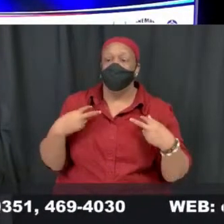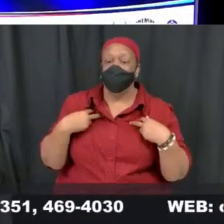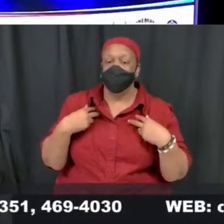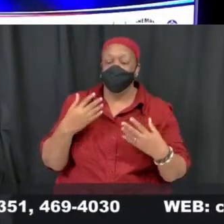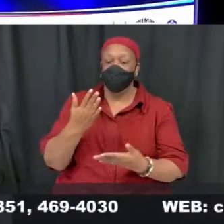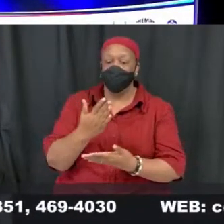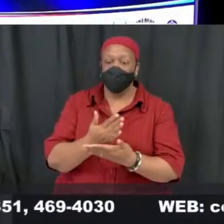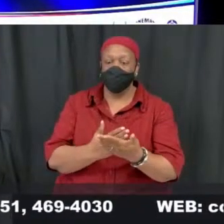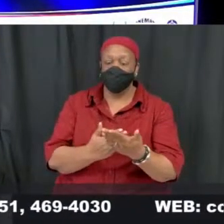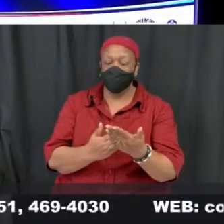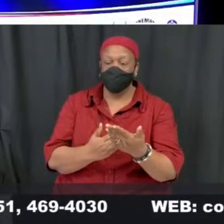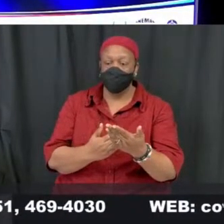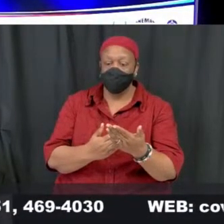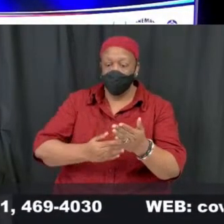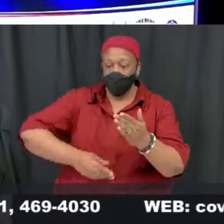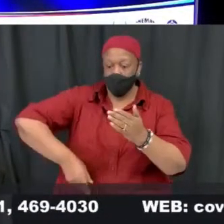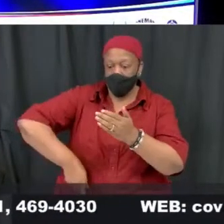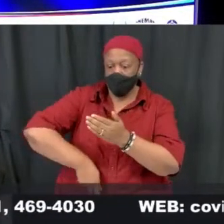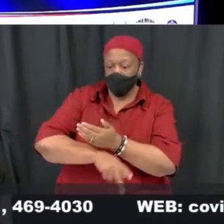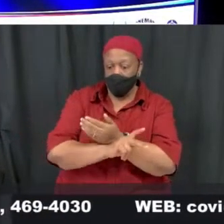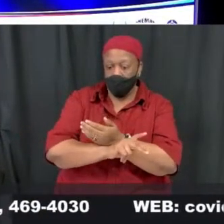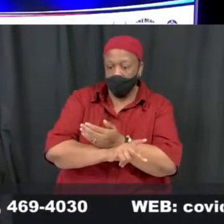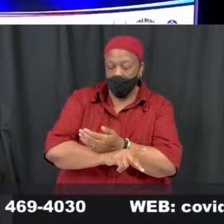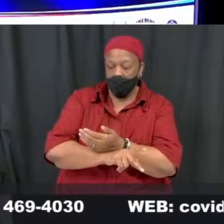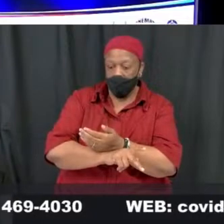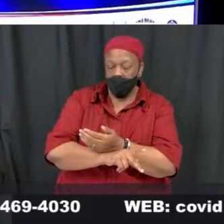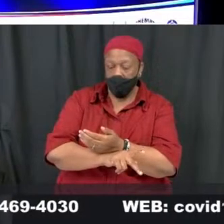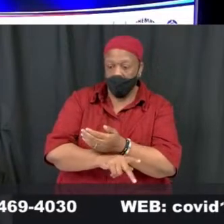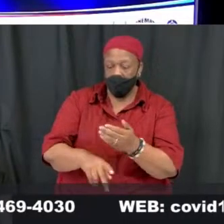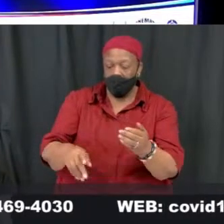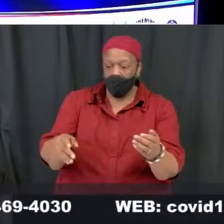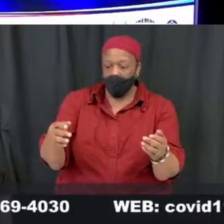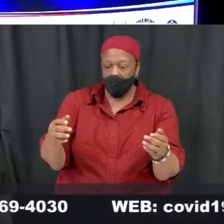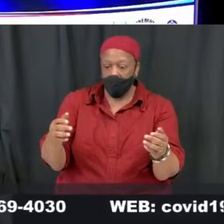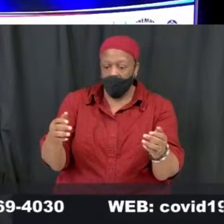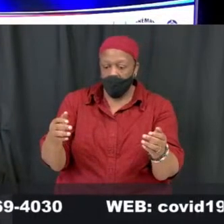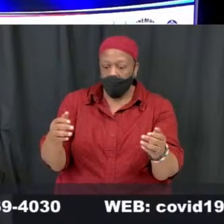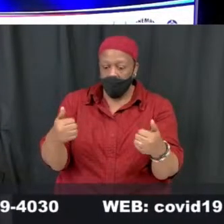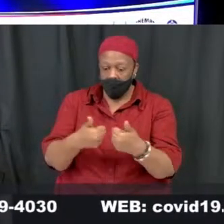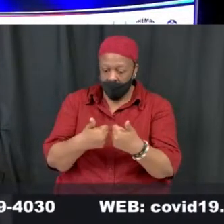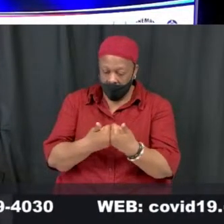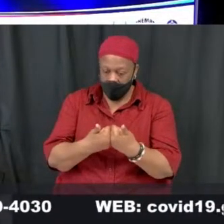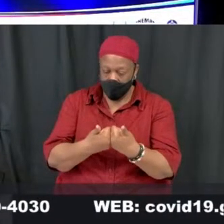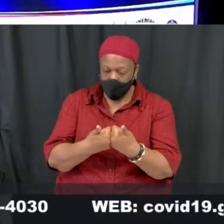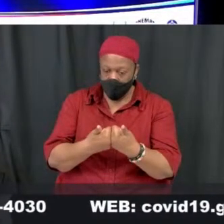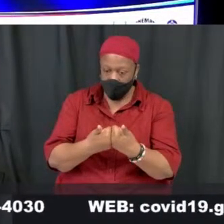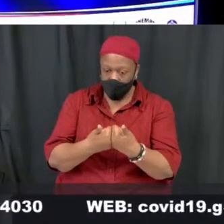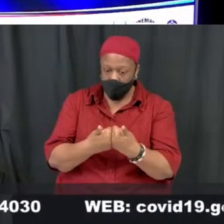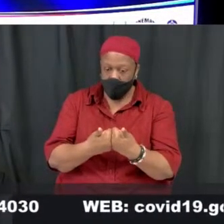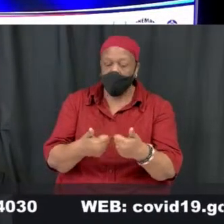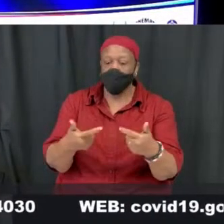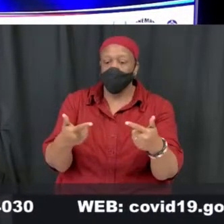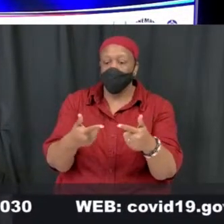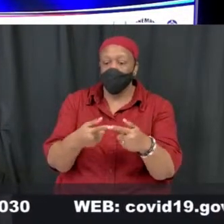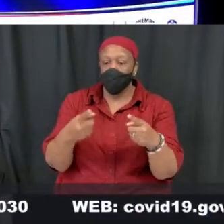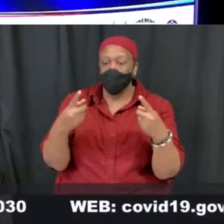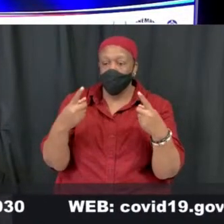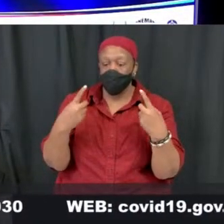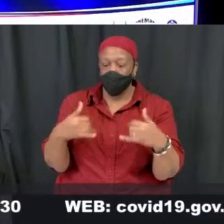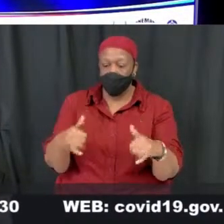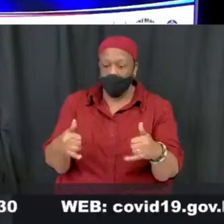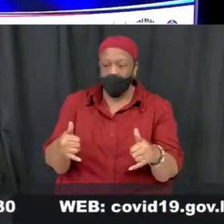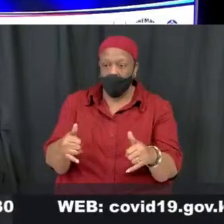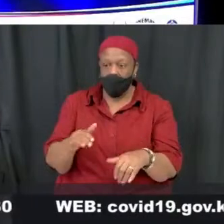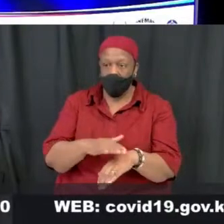reiterate that these matches would be spectatorless. Only match officials and players would be permitted